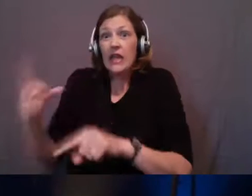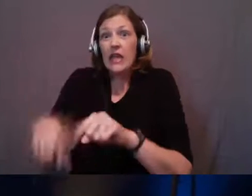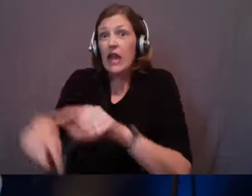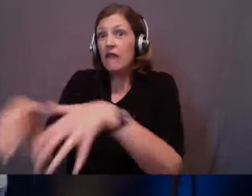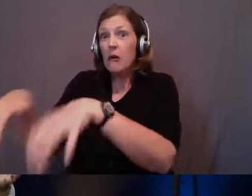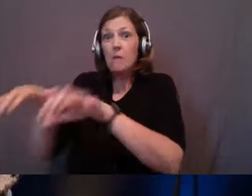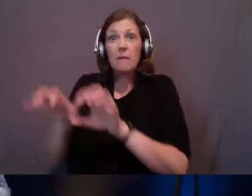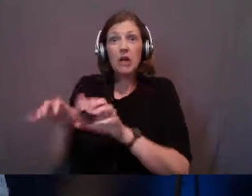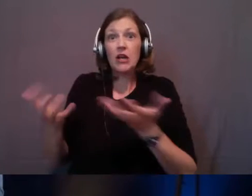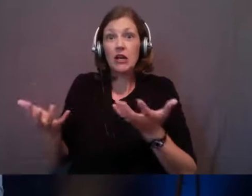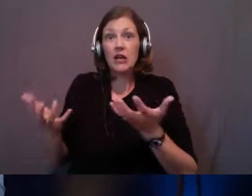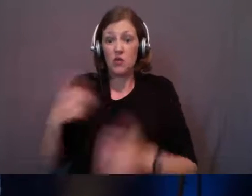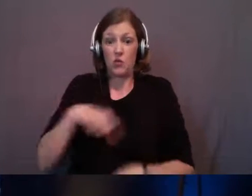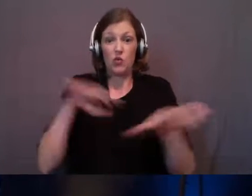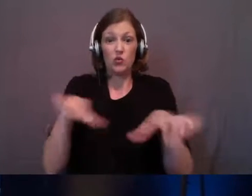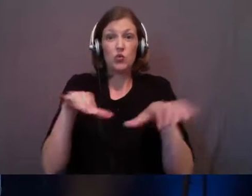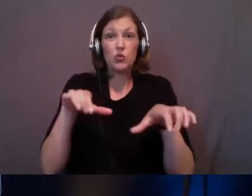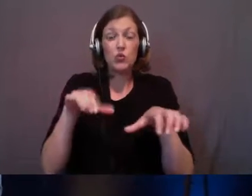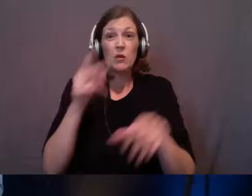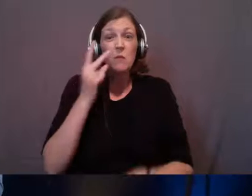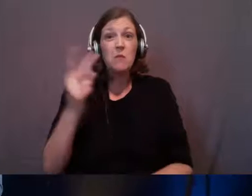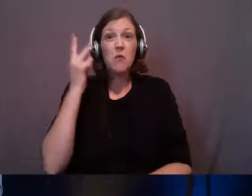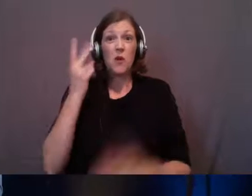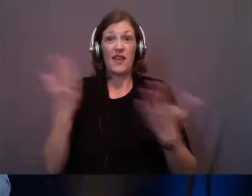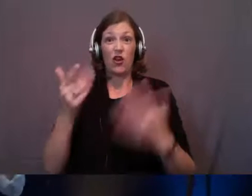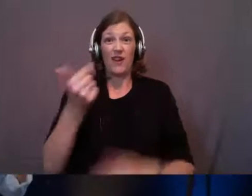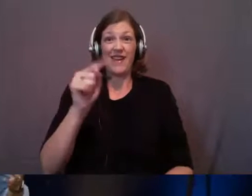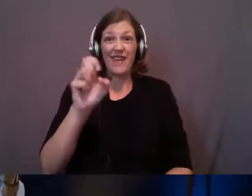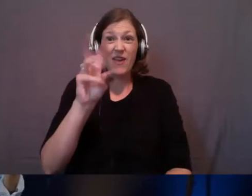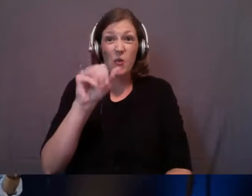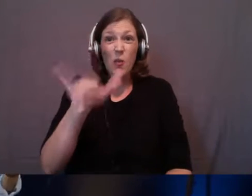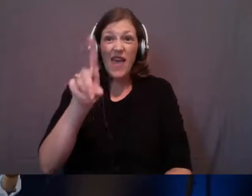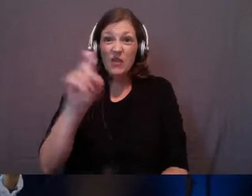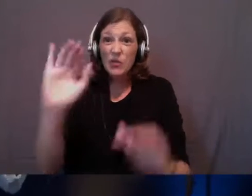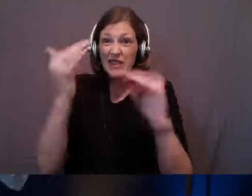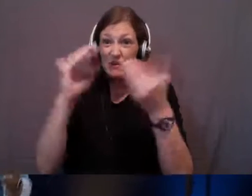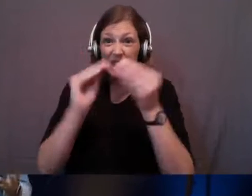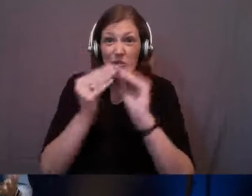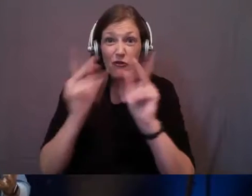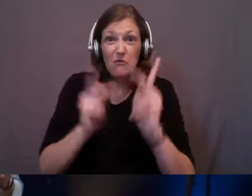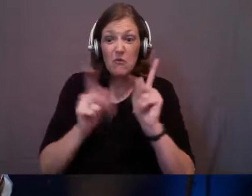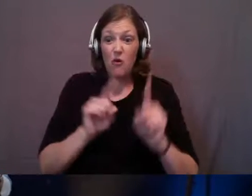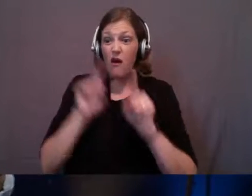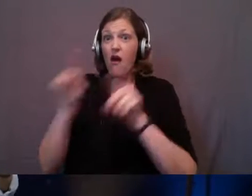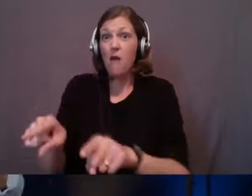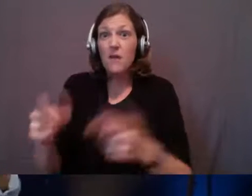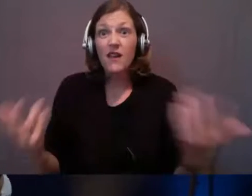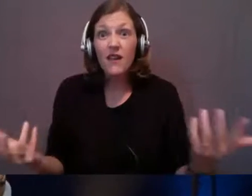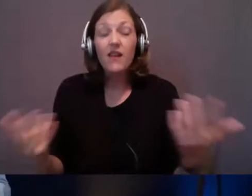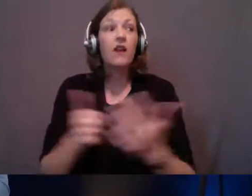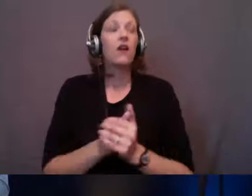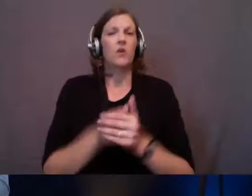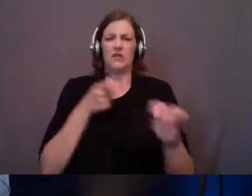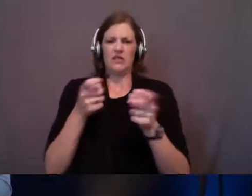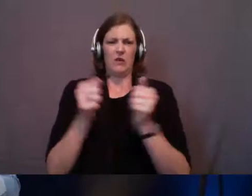So we're doing a memorial here at Gateway this next week, and we had to limit the amount of people who could come to the memorial. And so we're dealing with